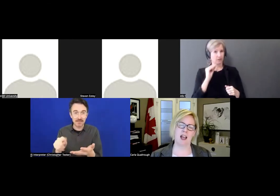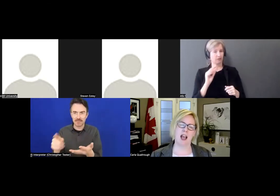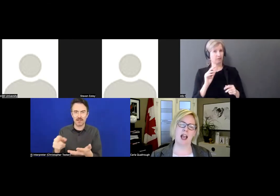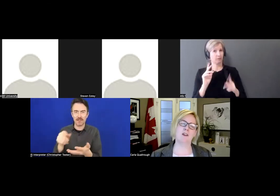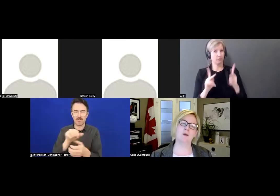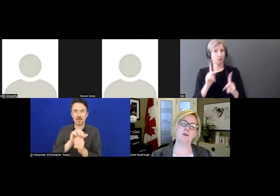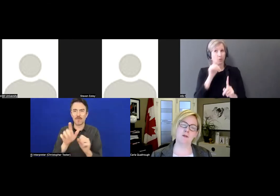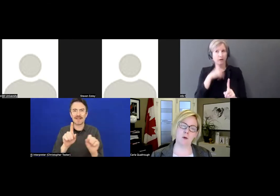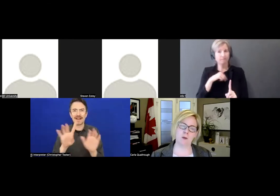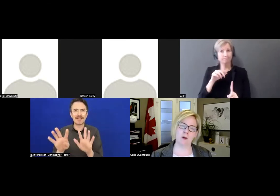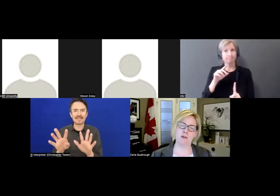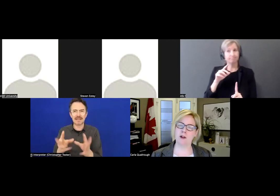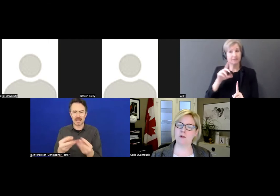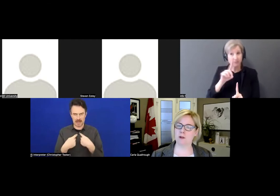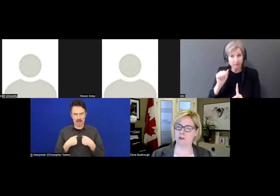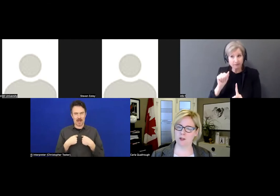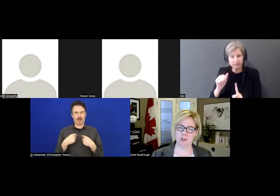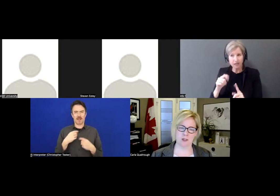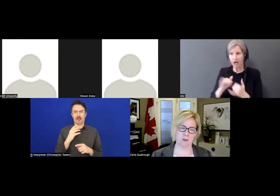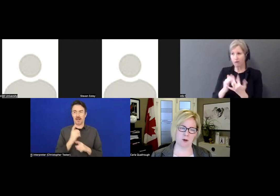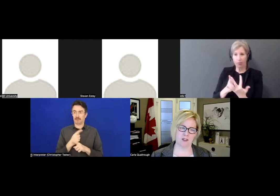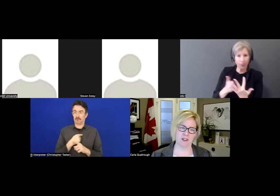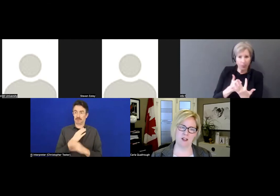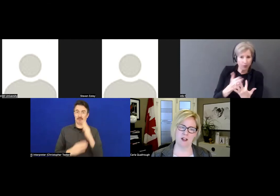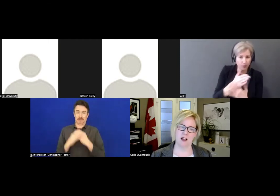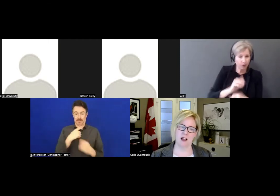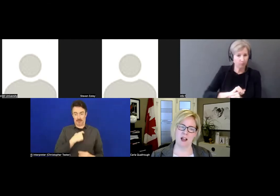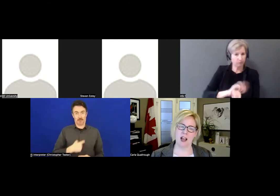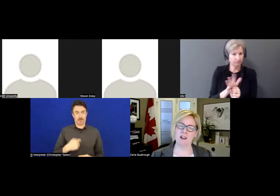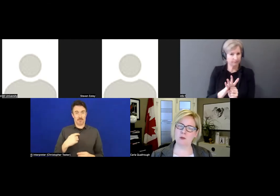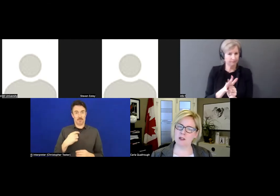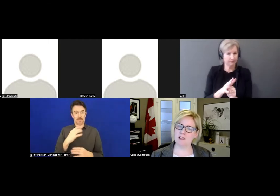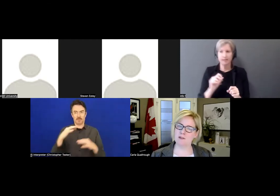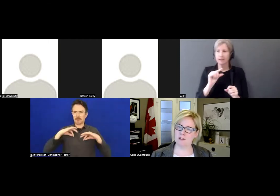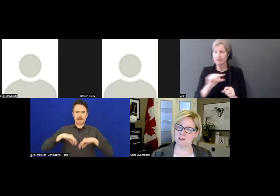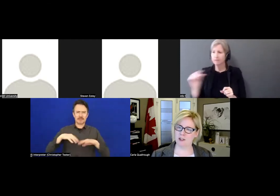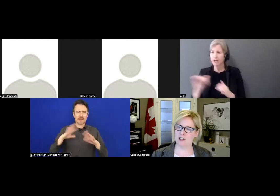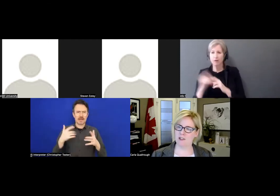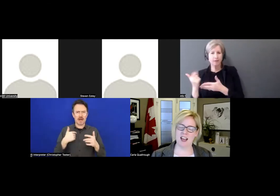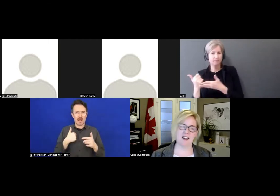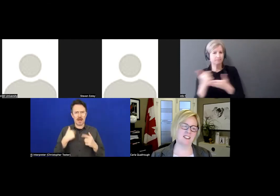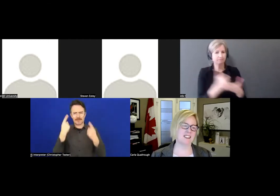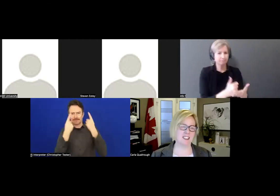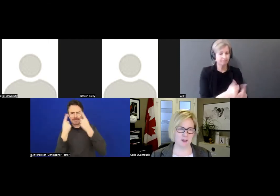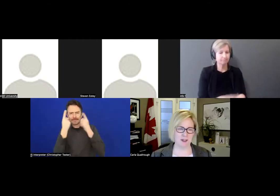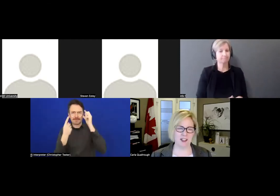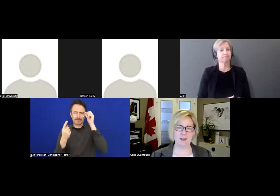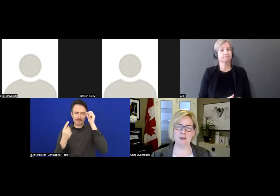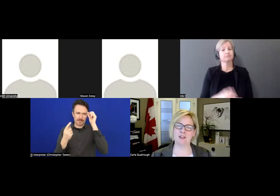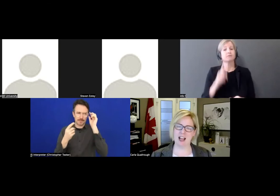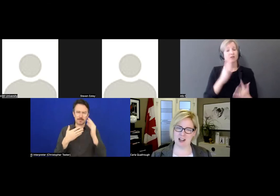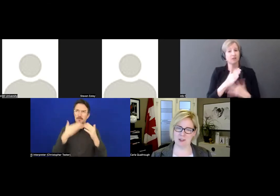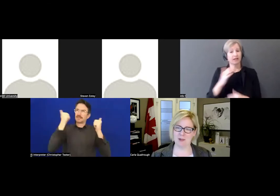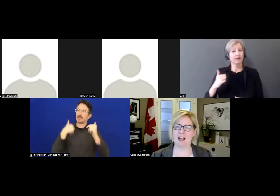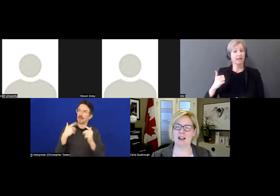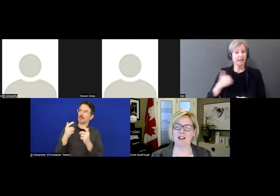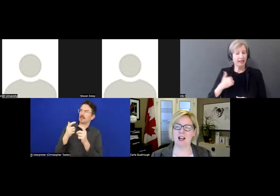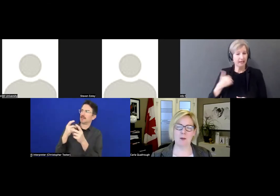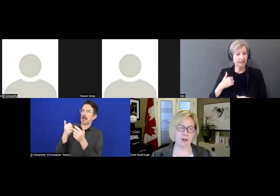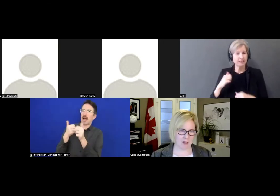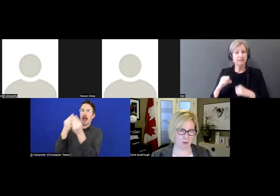pandemic and to inform our federal government's response. And they are really the foundation of Canada's Disability Inclusion Action